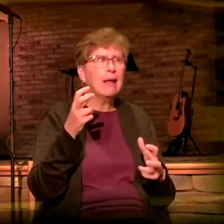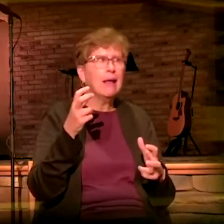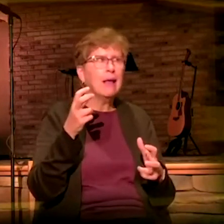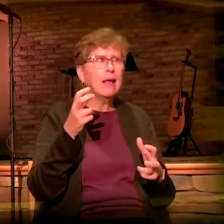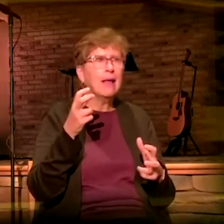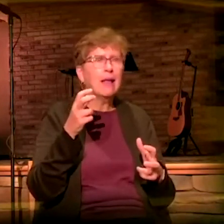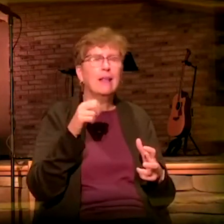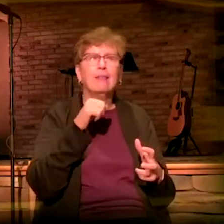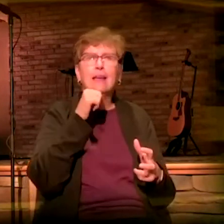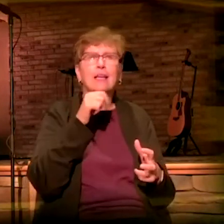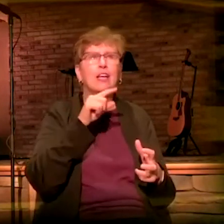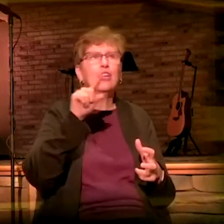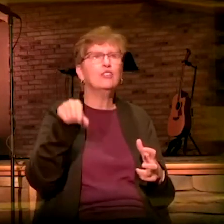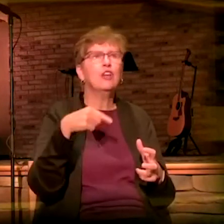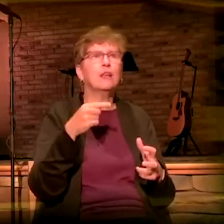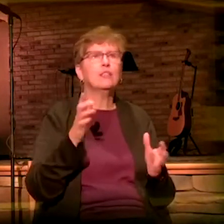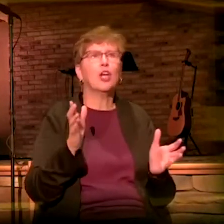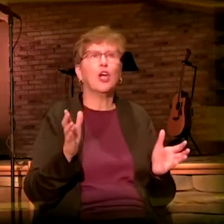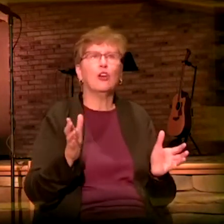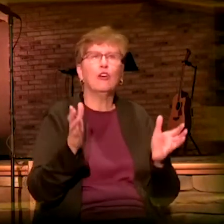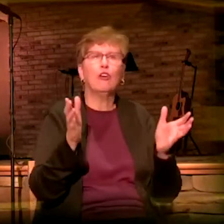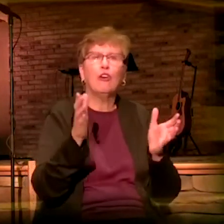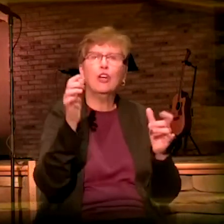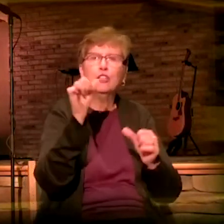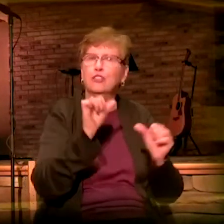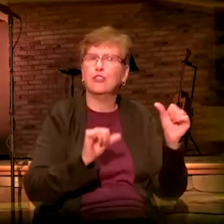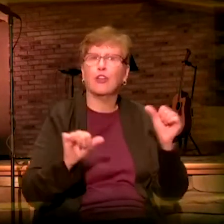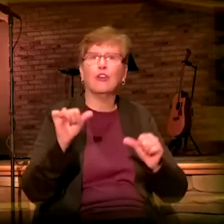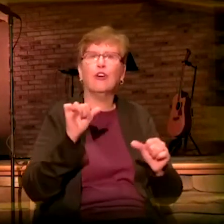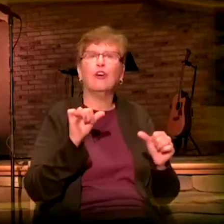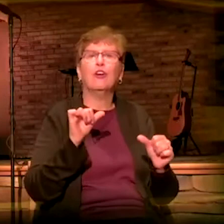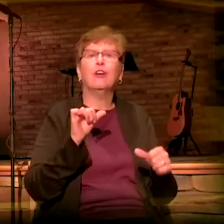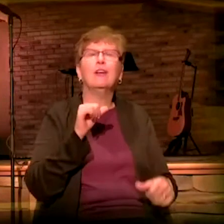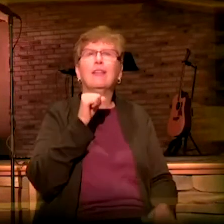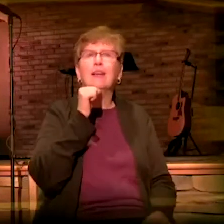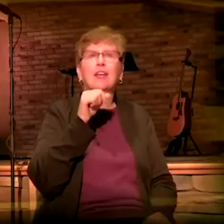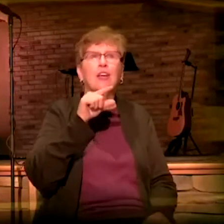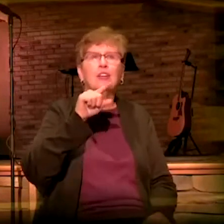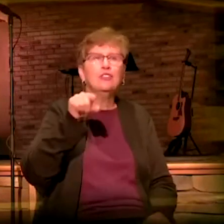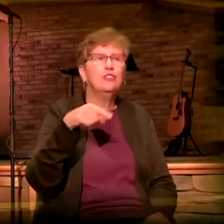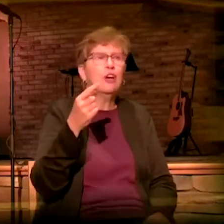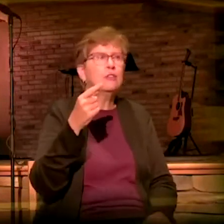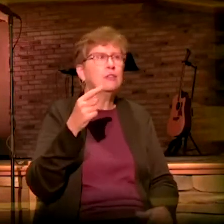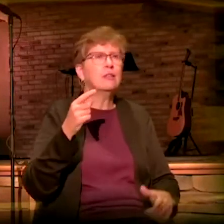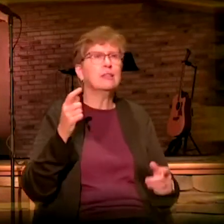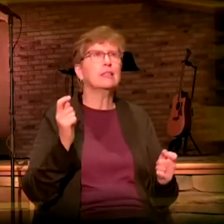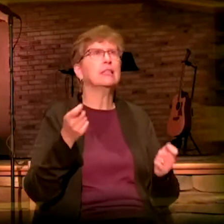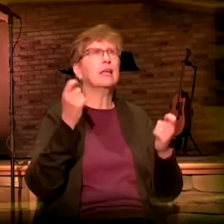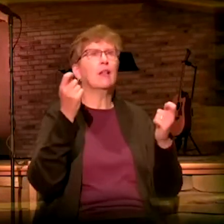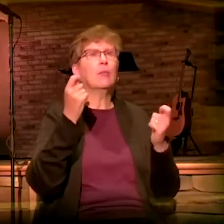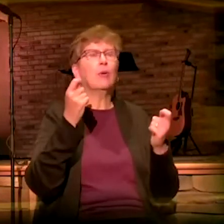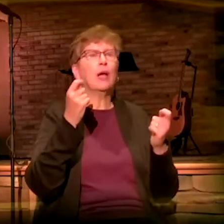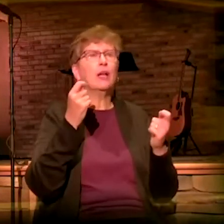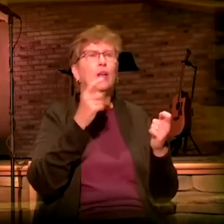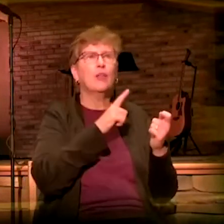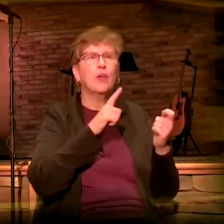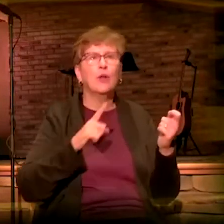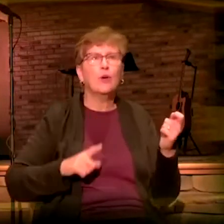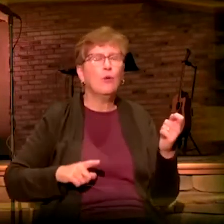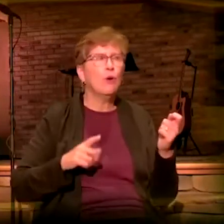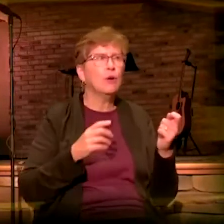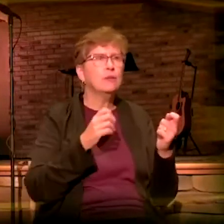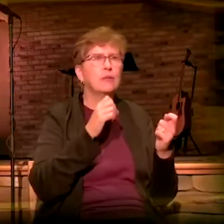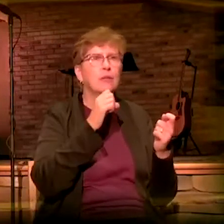They didn't just encourage one another. They didn't just celebrate the Lord's Supper. They didn't